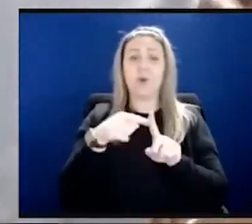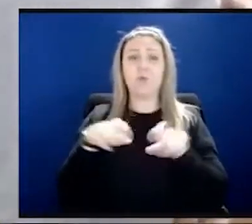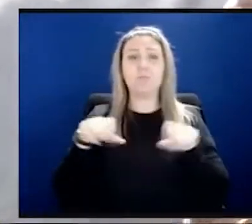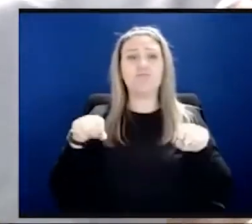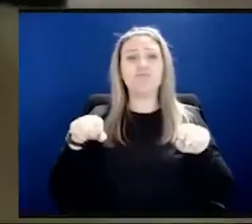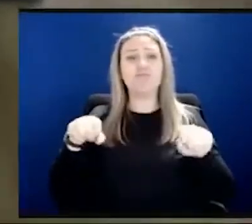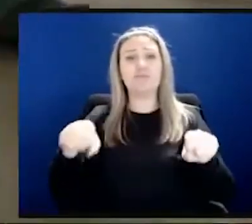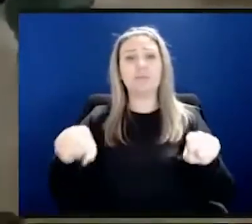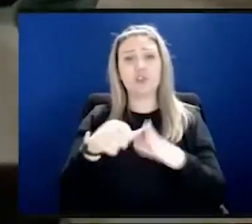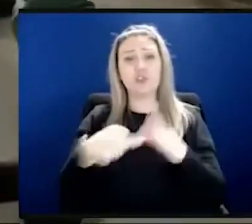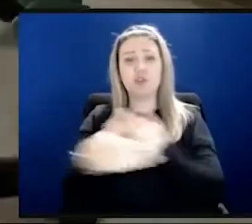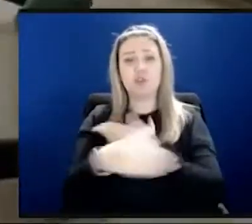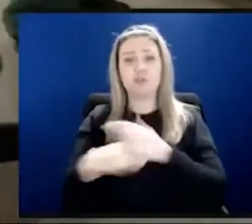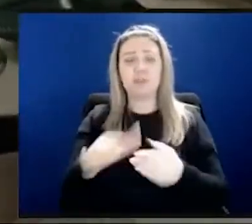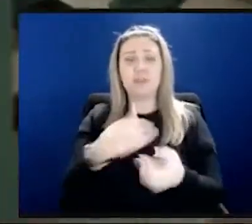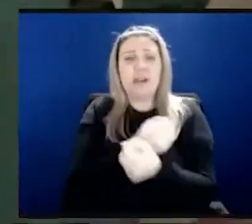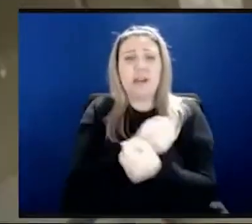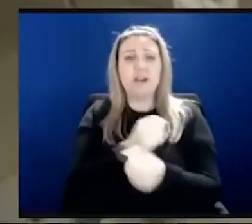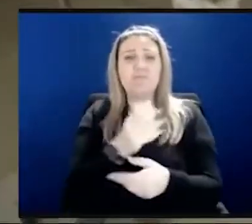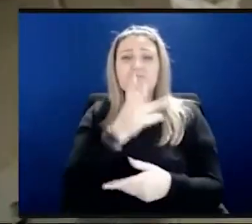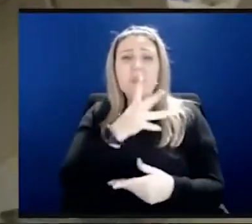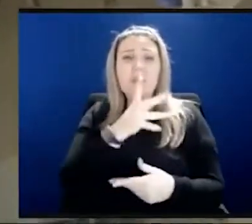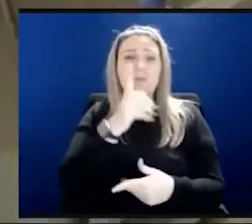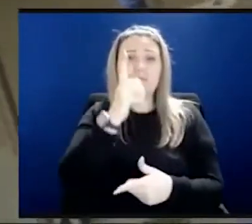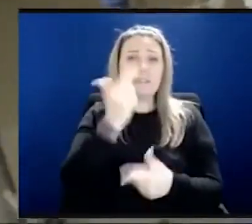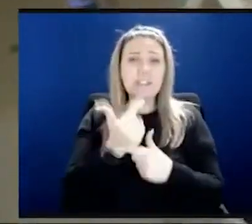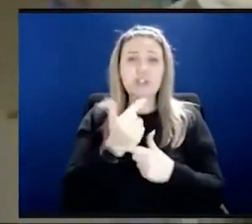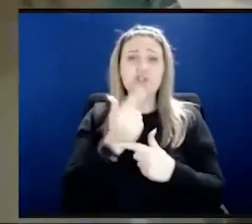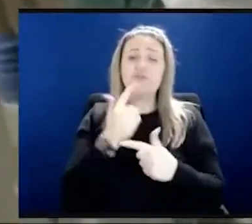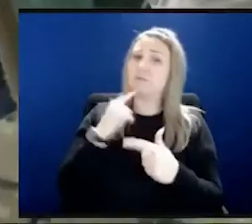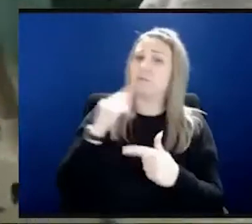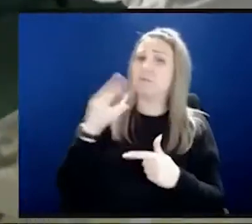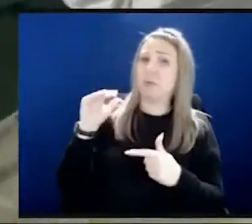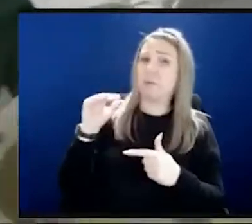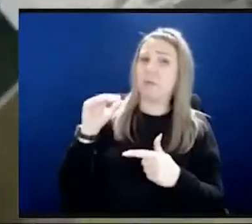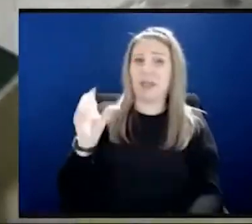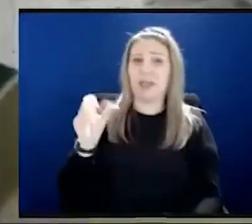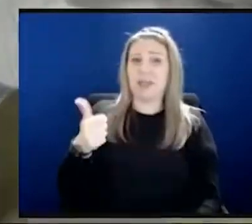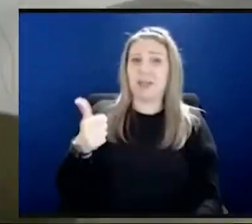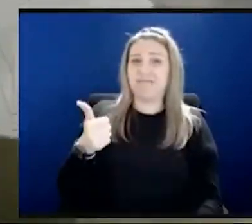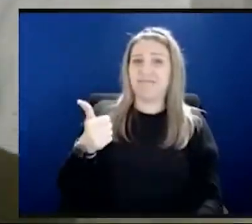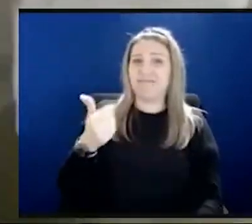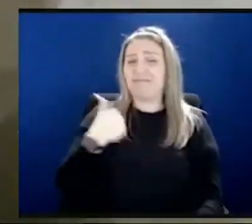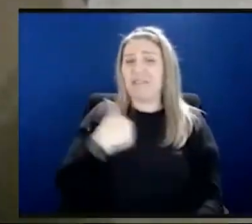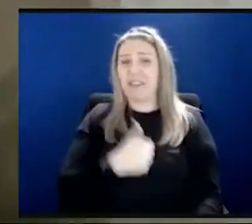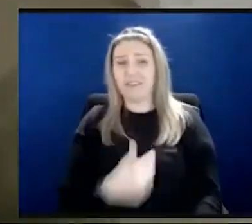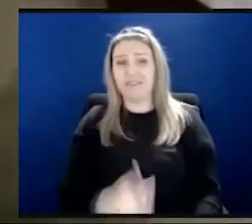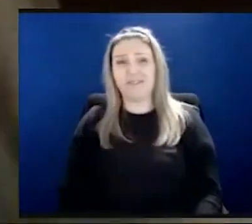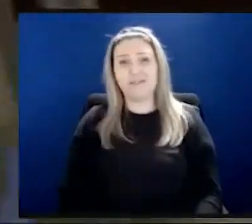and his sister, says his goodbyes, and gives a thumbs up to us.